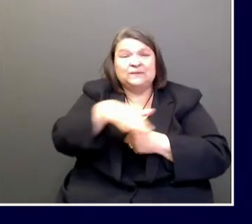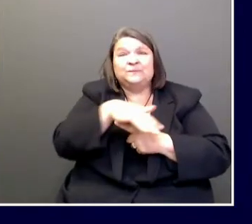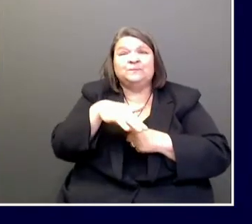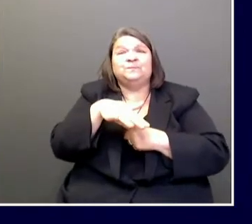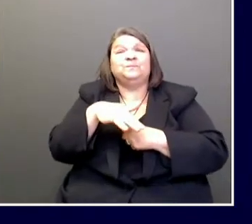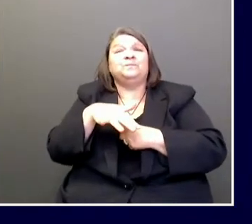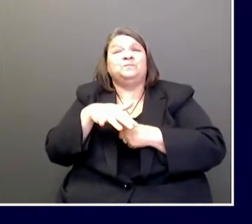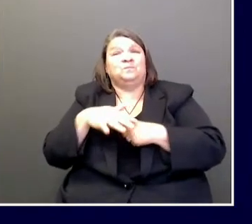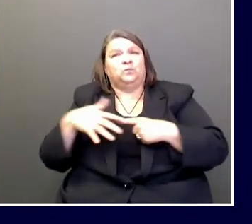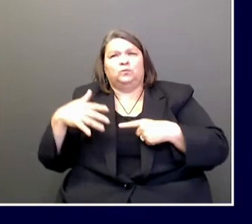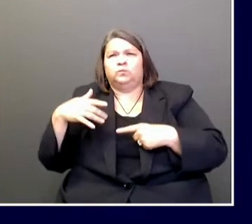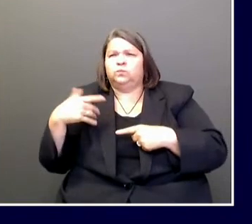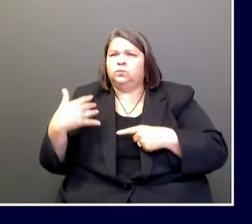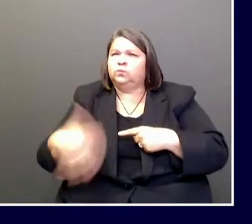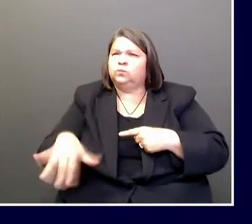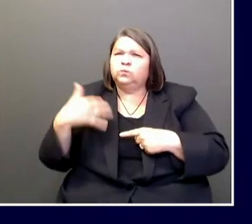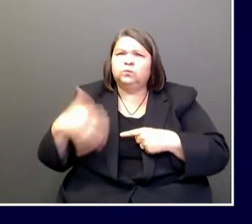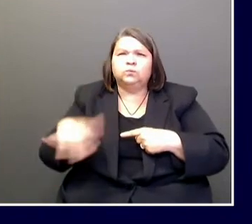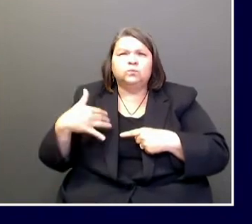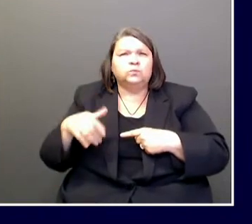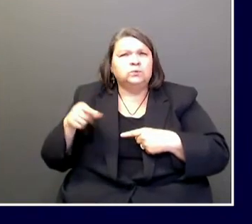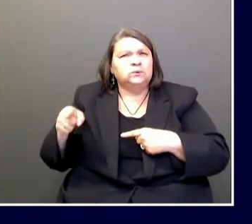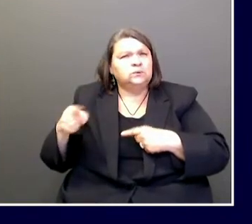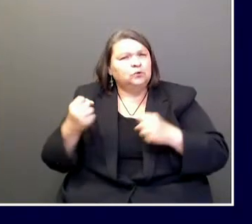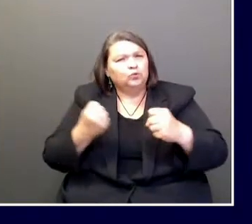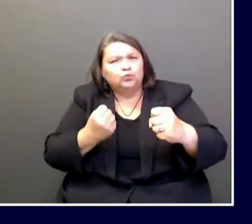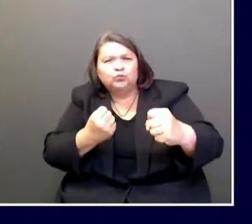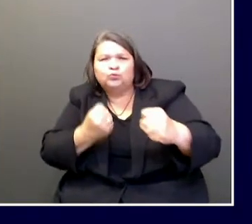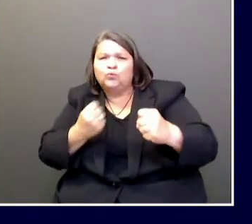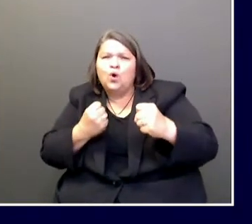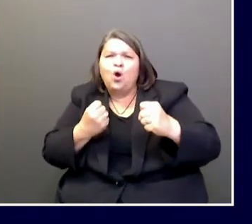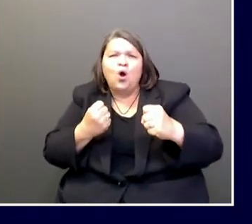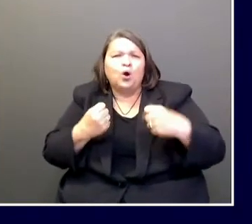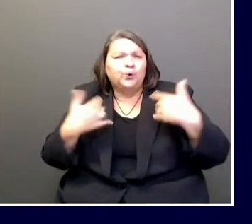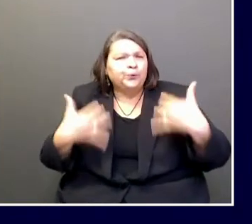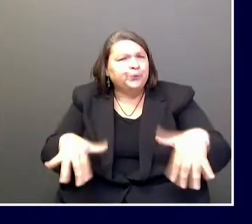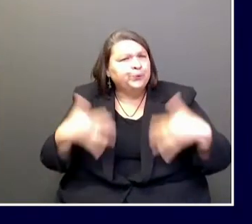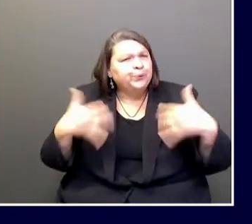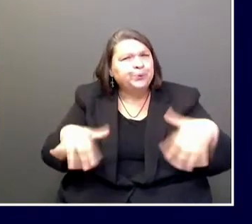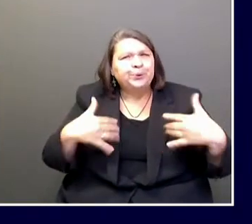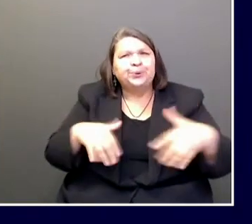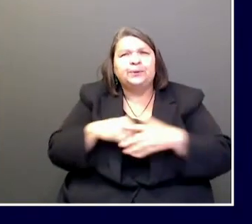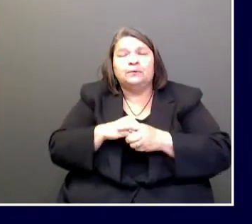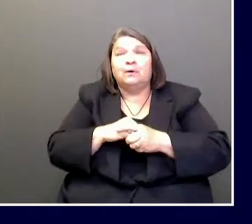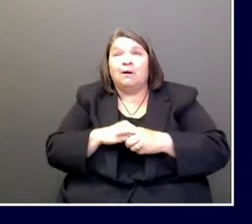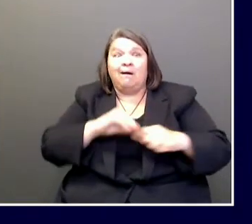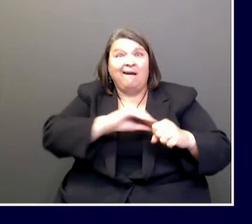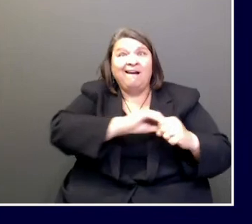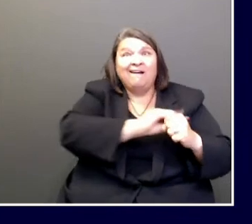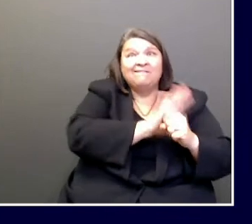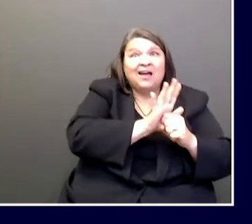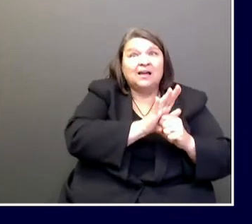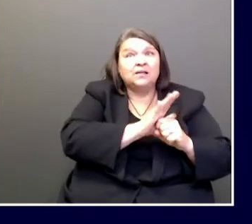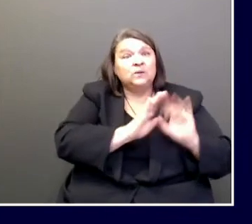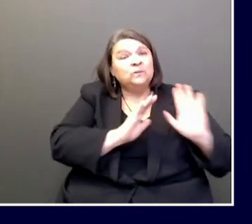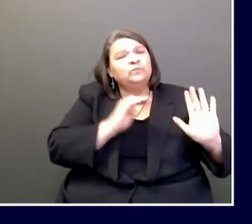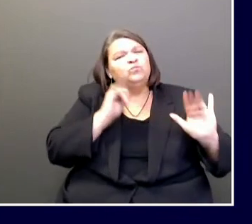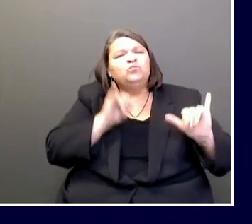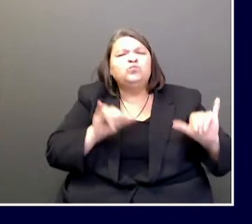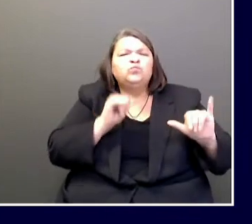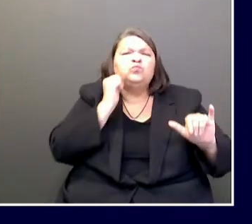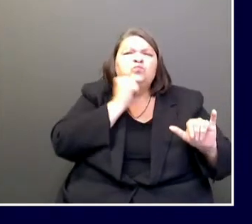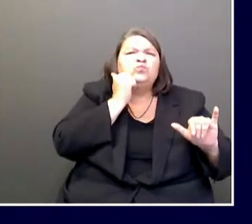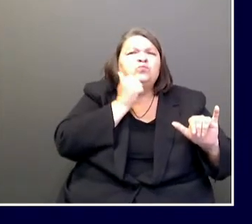formidable. It's roughly twice as contagious as other strains of the COVID-19 virus. And